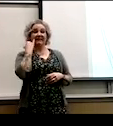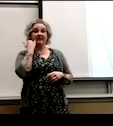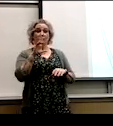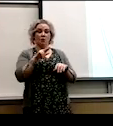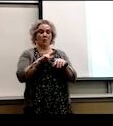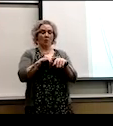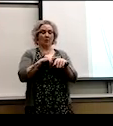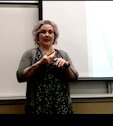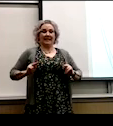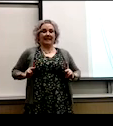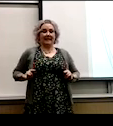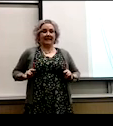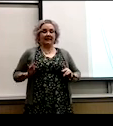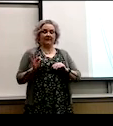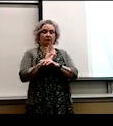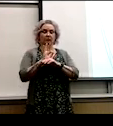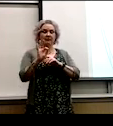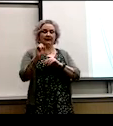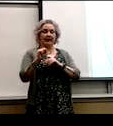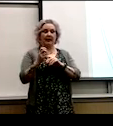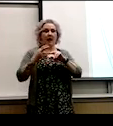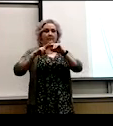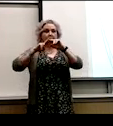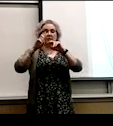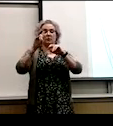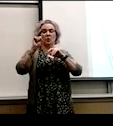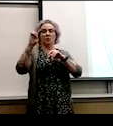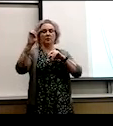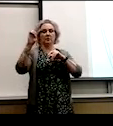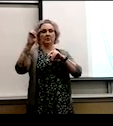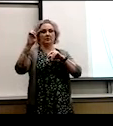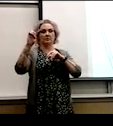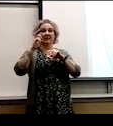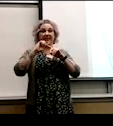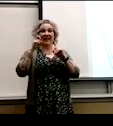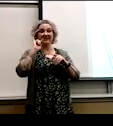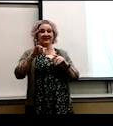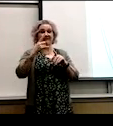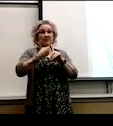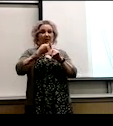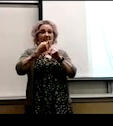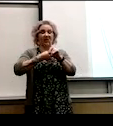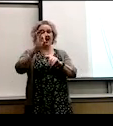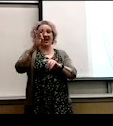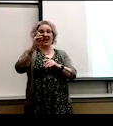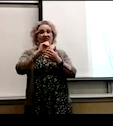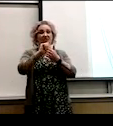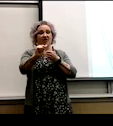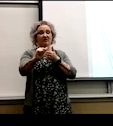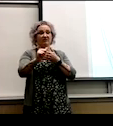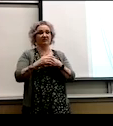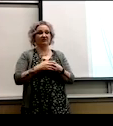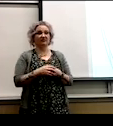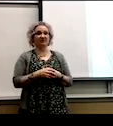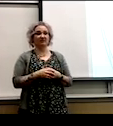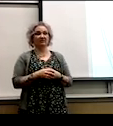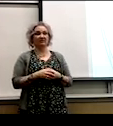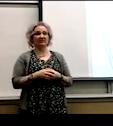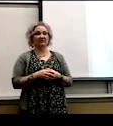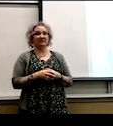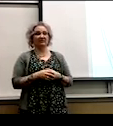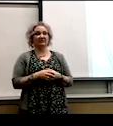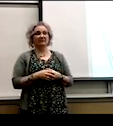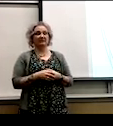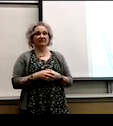day. It's $80 a month. So it's not trivial. It means, okay, if they have to do a copay for a day